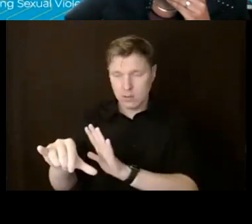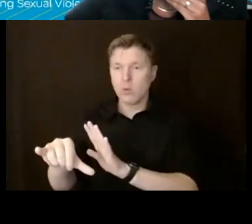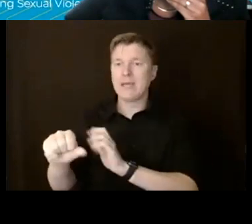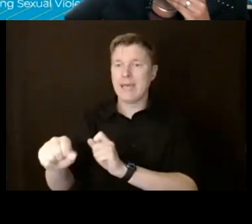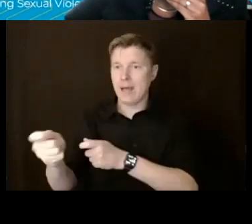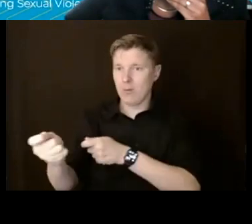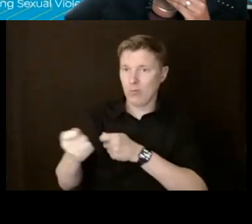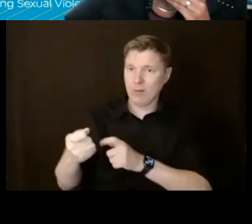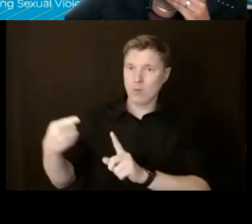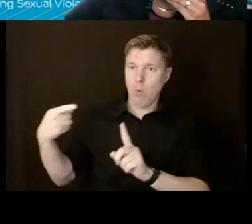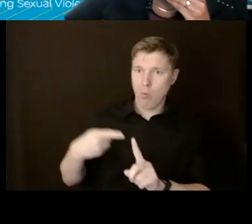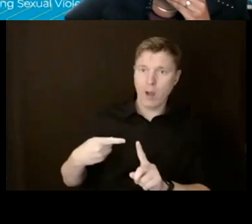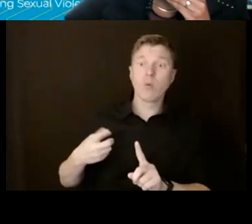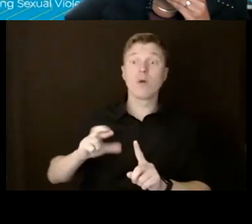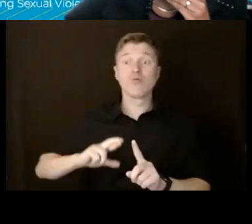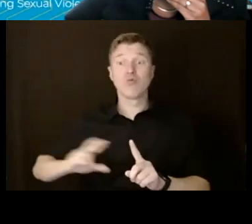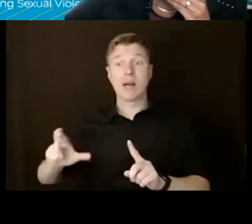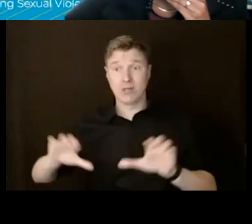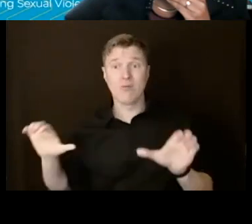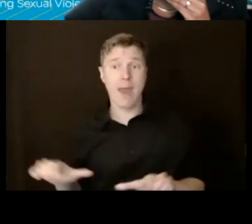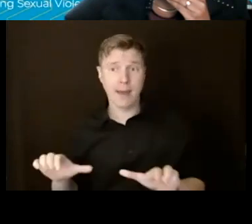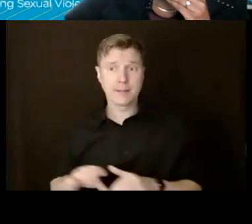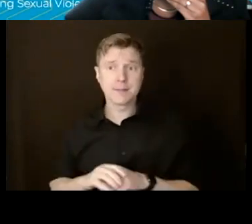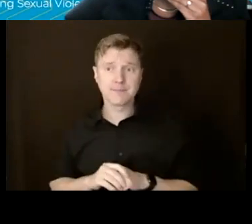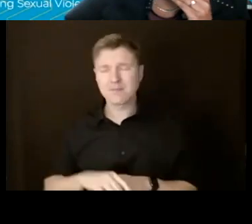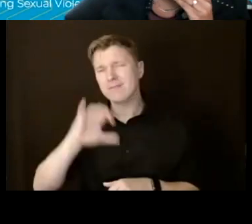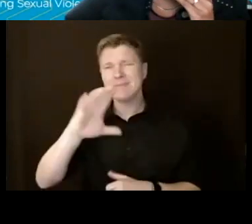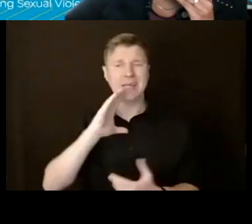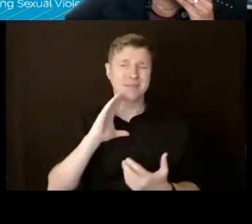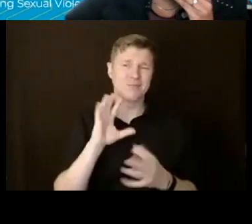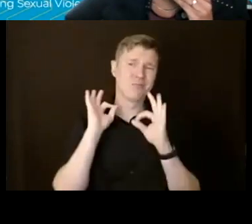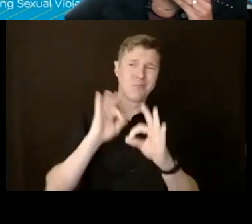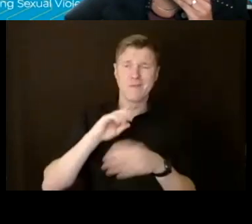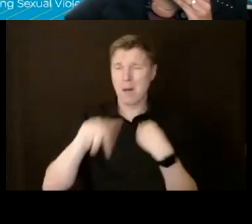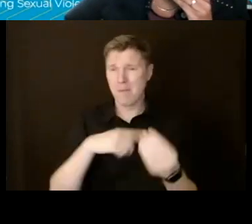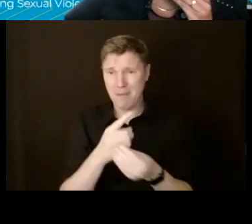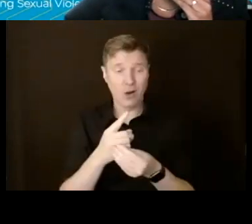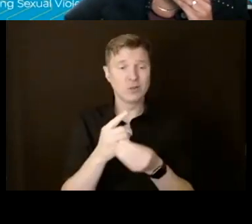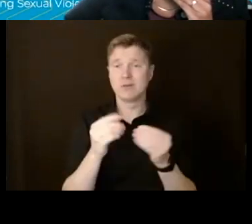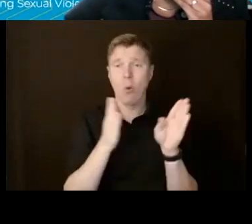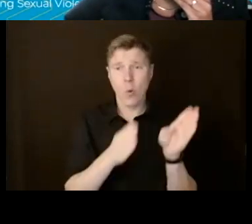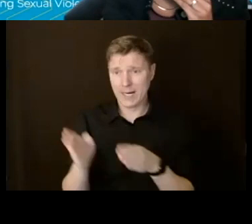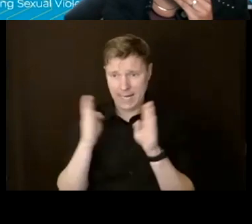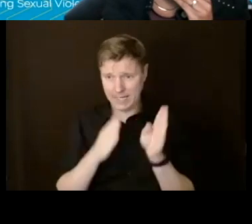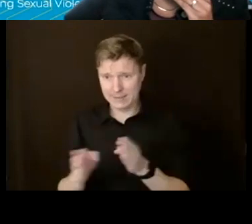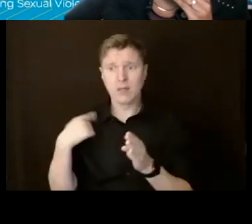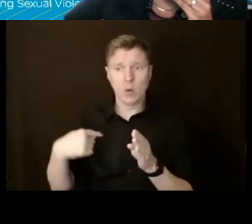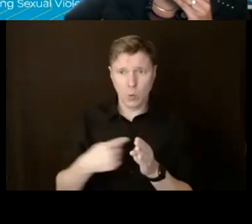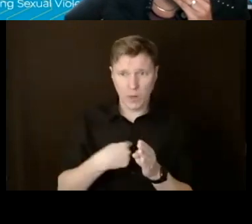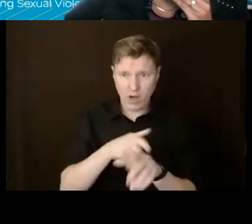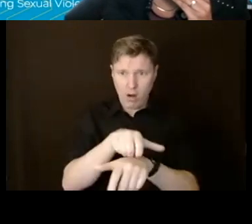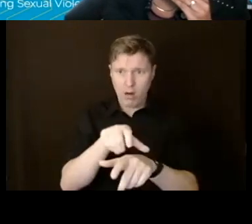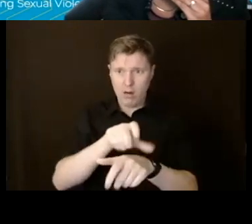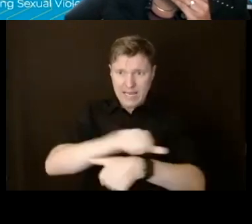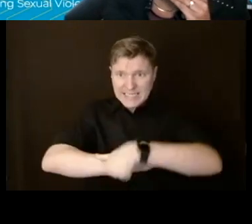they're actually ready to take action. And that's the beautiful thing about organizing, because we are intentional about motivating people